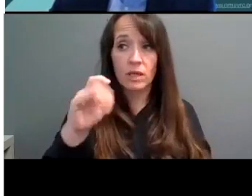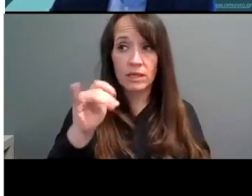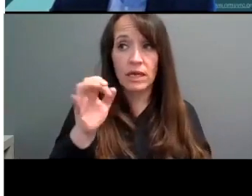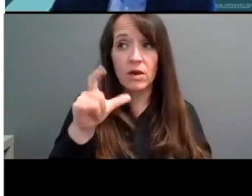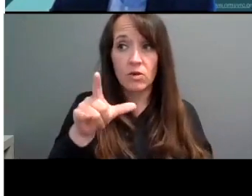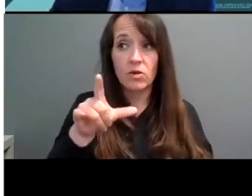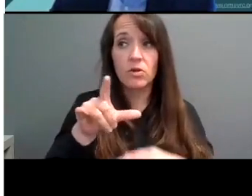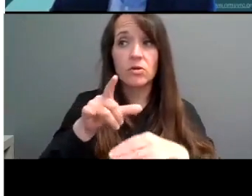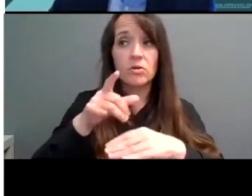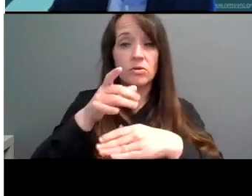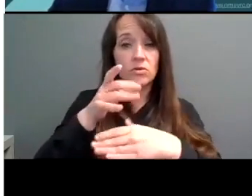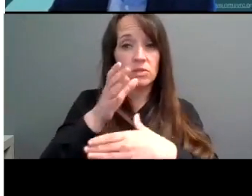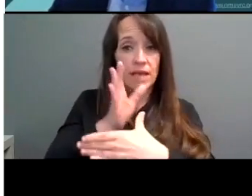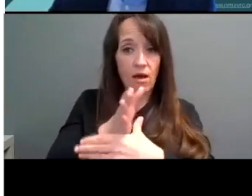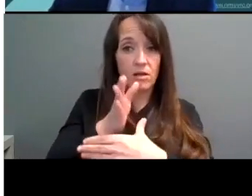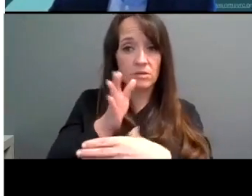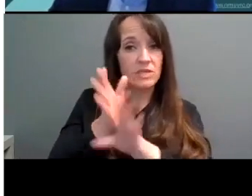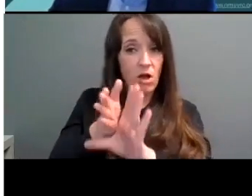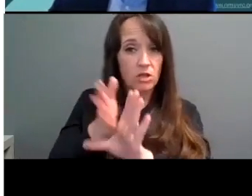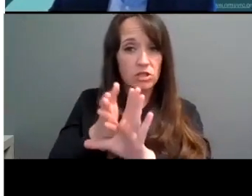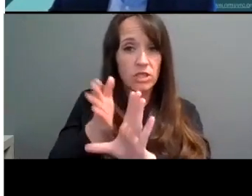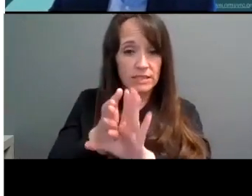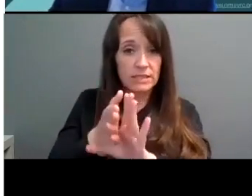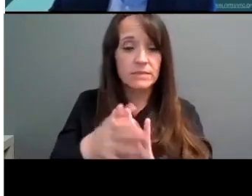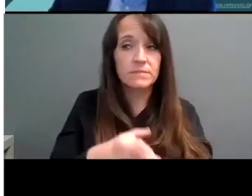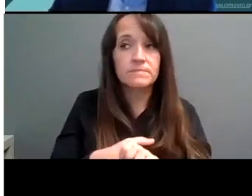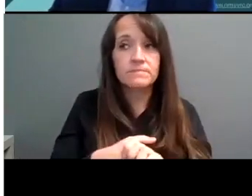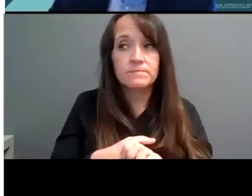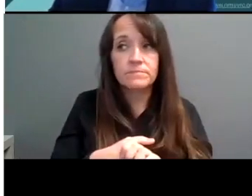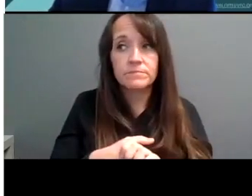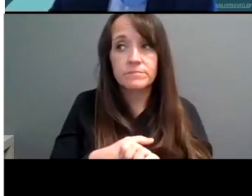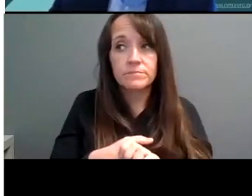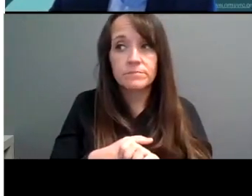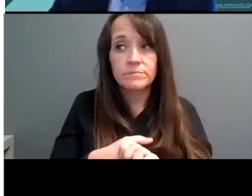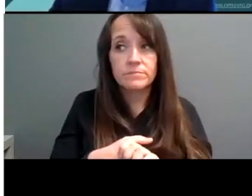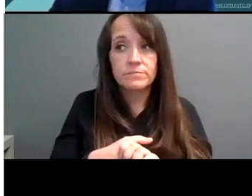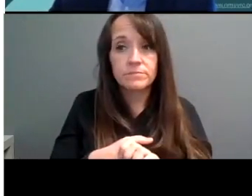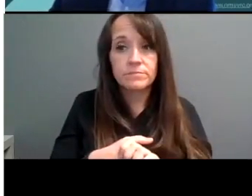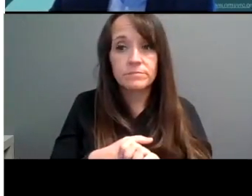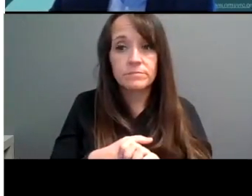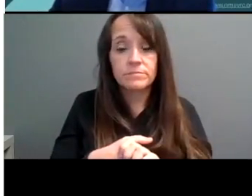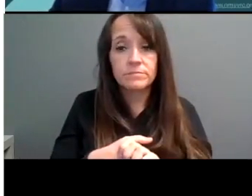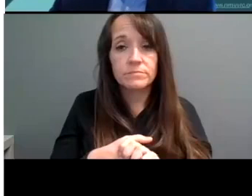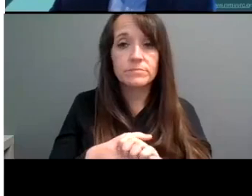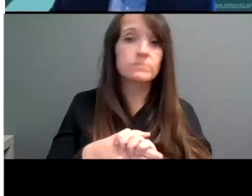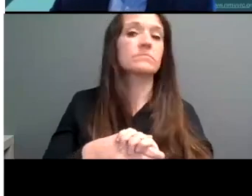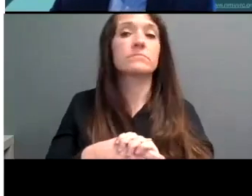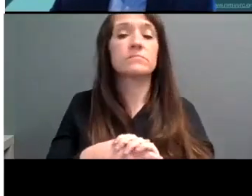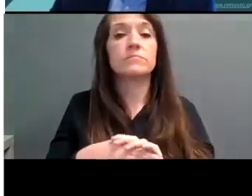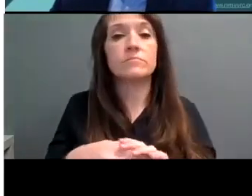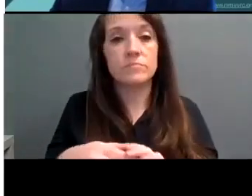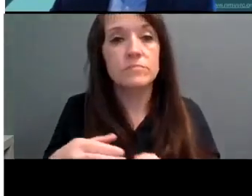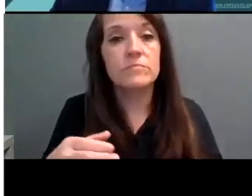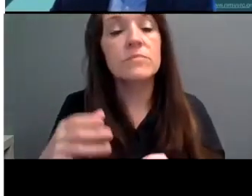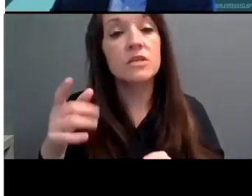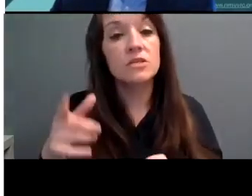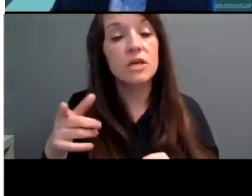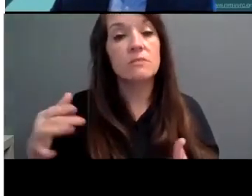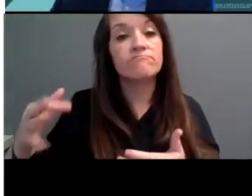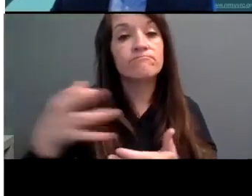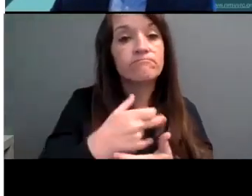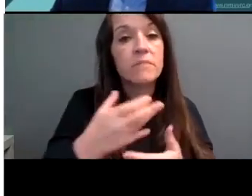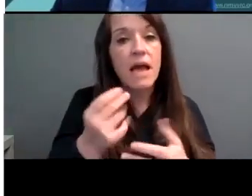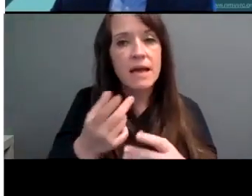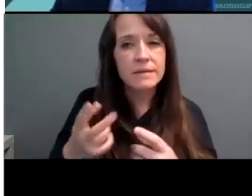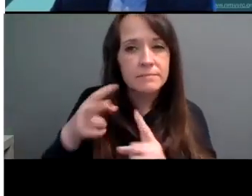National Crime Victims Center. Her area of research focuses on dissemination and implementation of trauma-focused